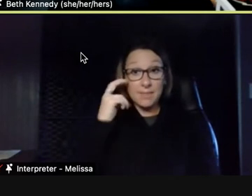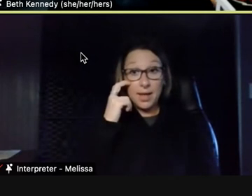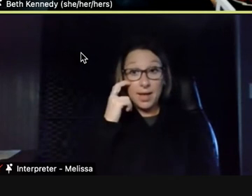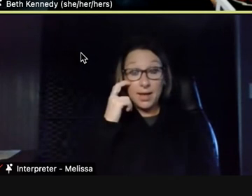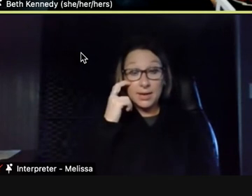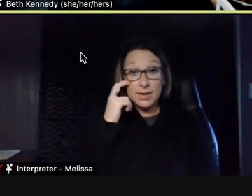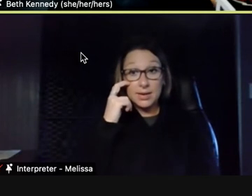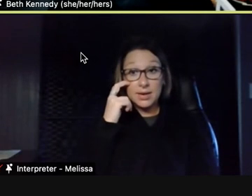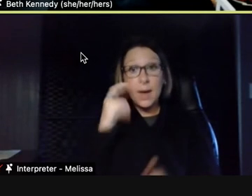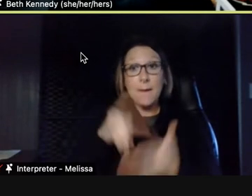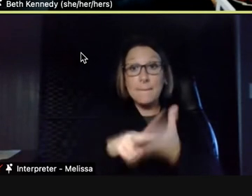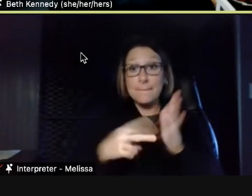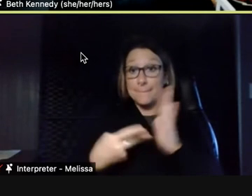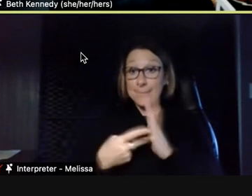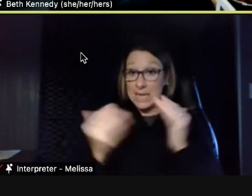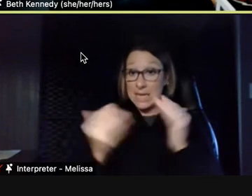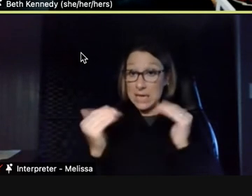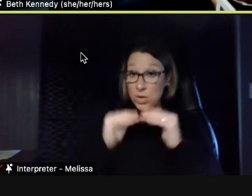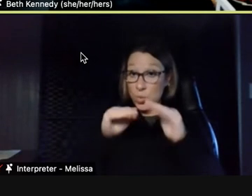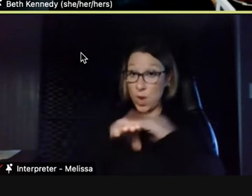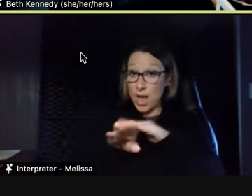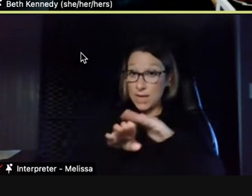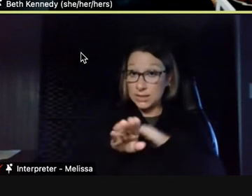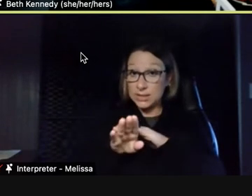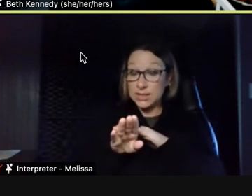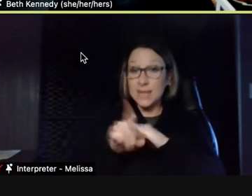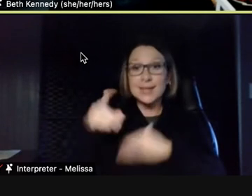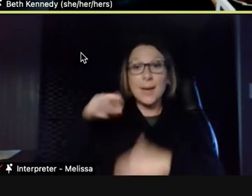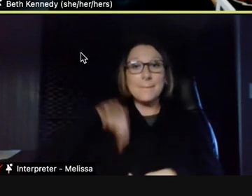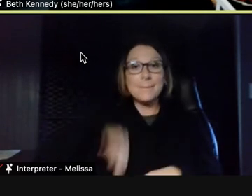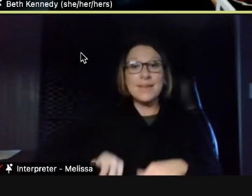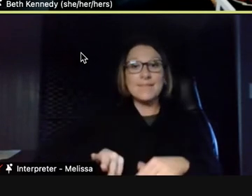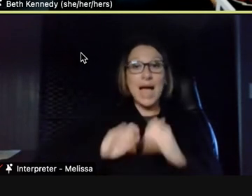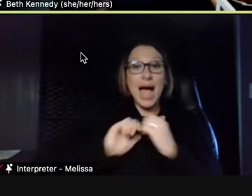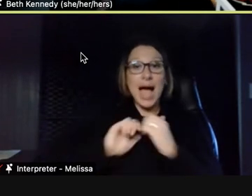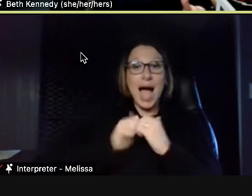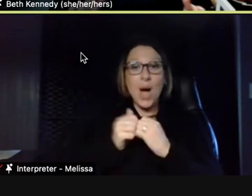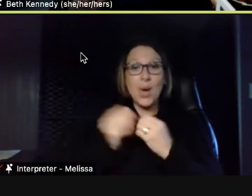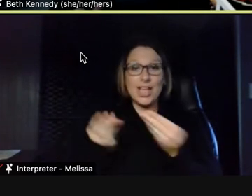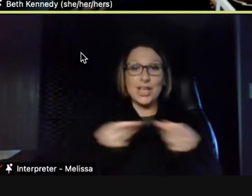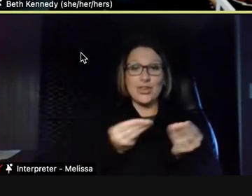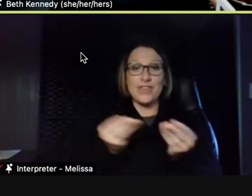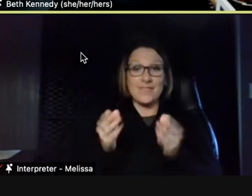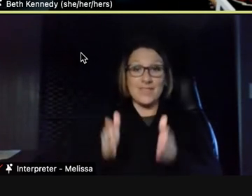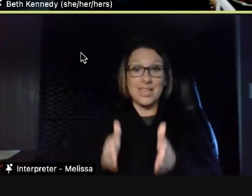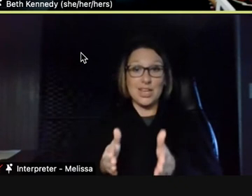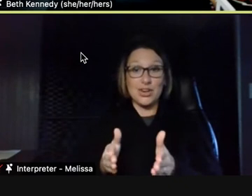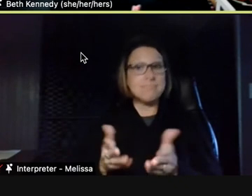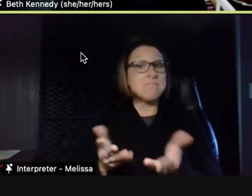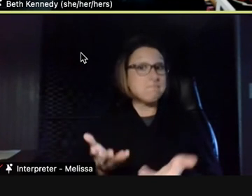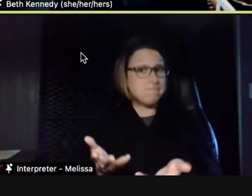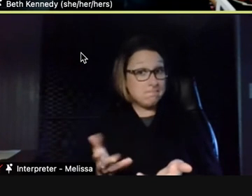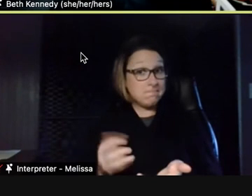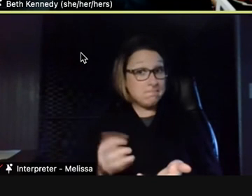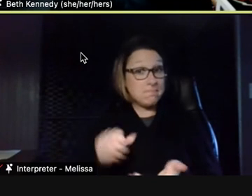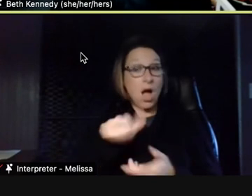to have equal access, they would benefit from an intervener. So there's that tool that you can